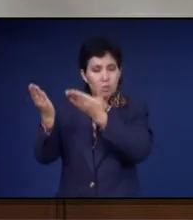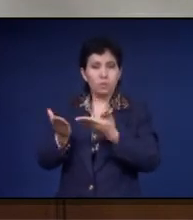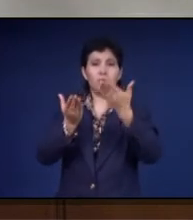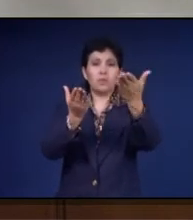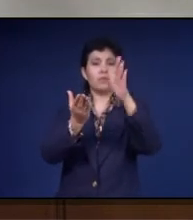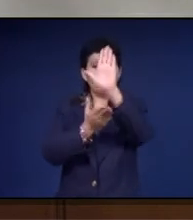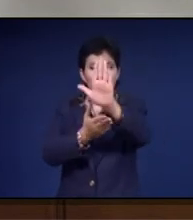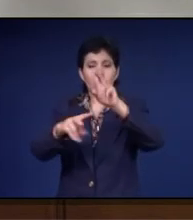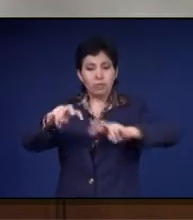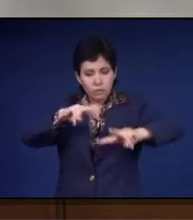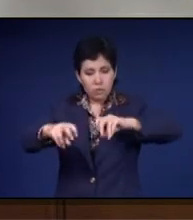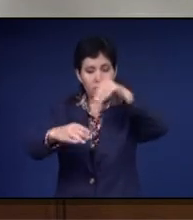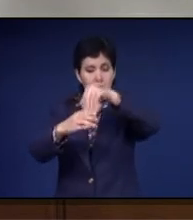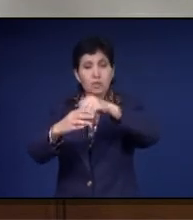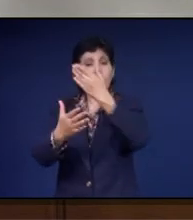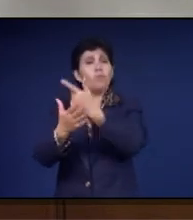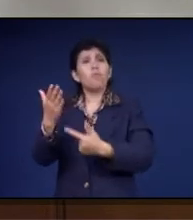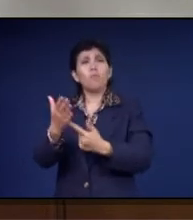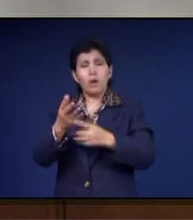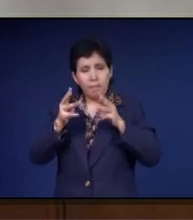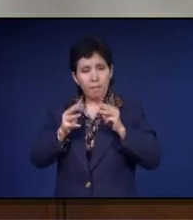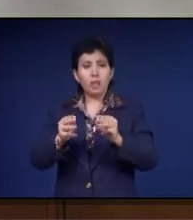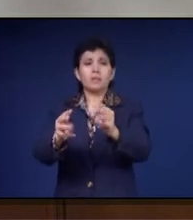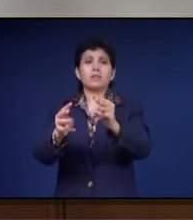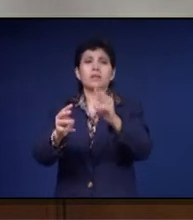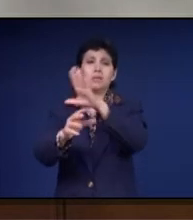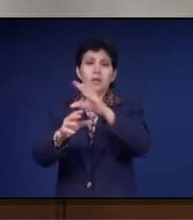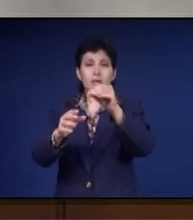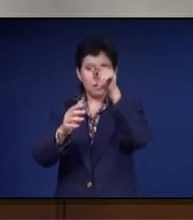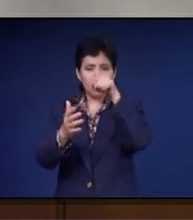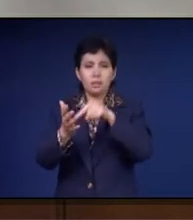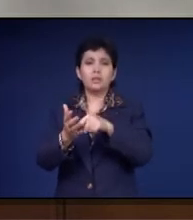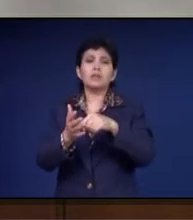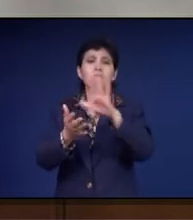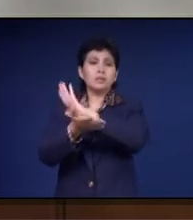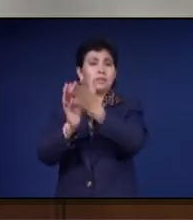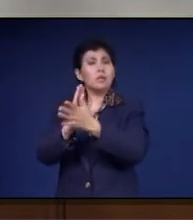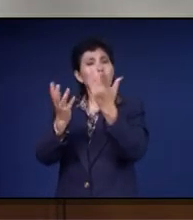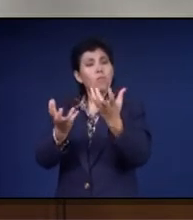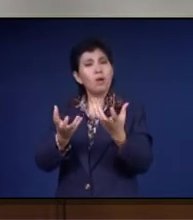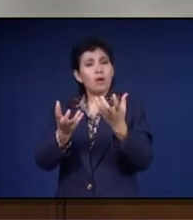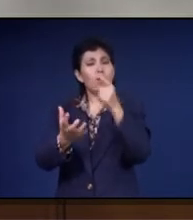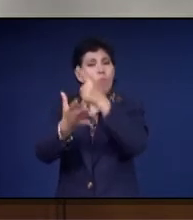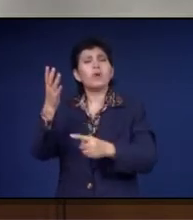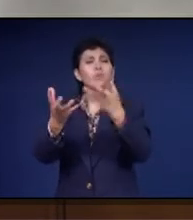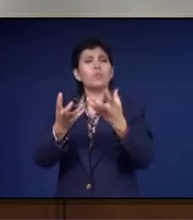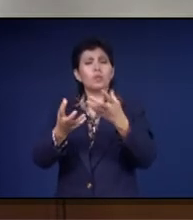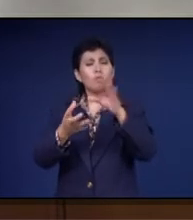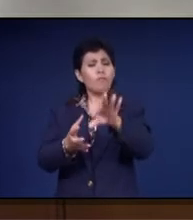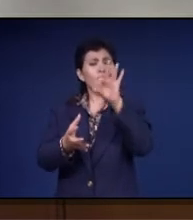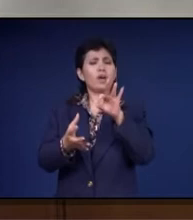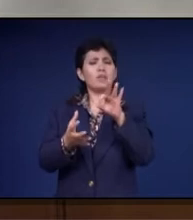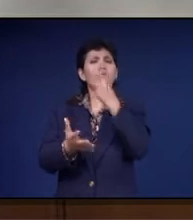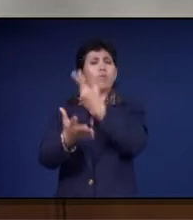your research, in what manner, and the best is to control it so that what you want to find and what you want to